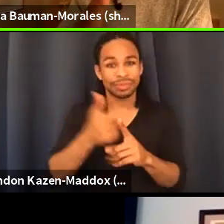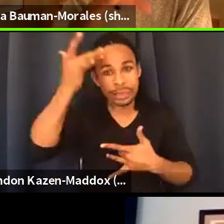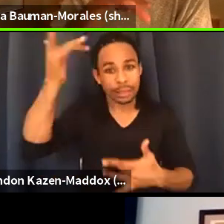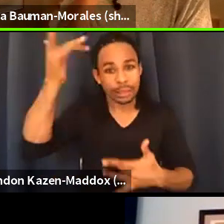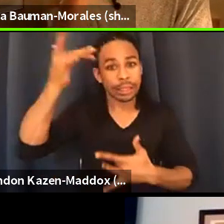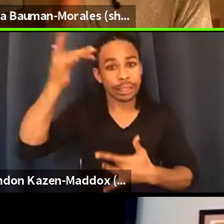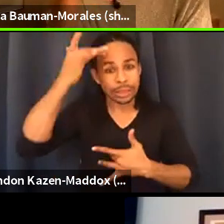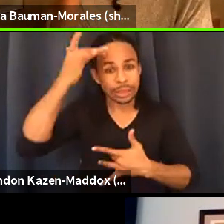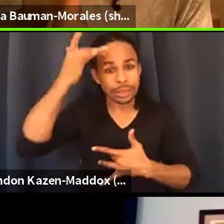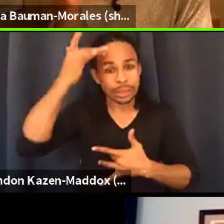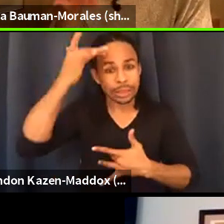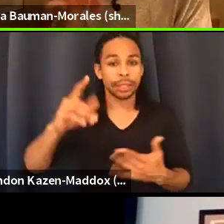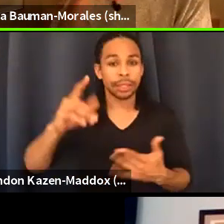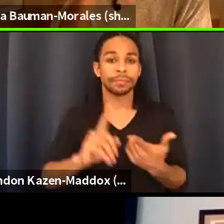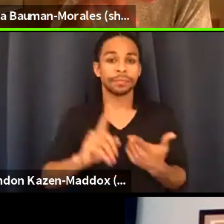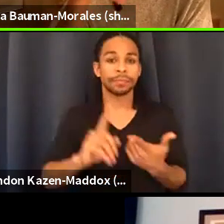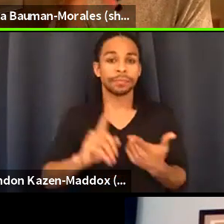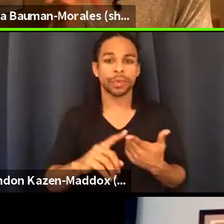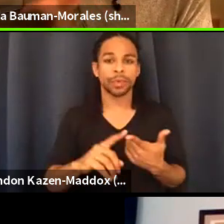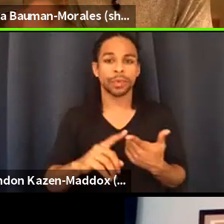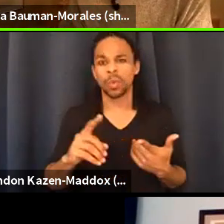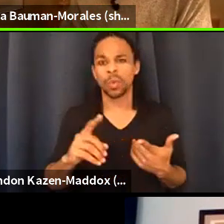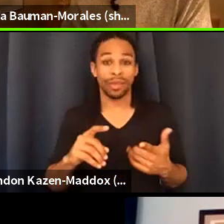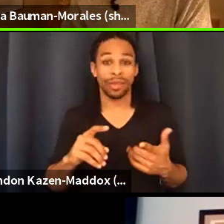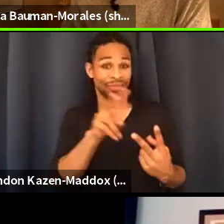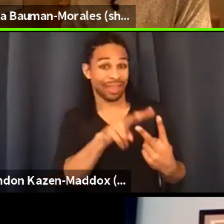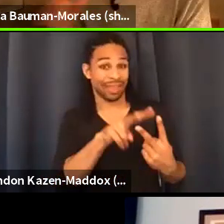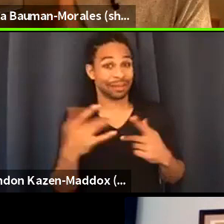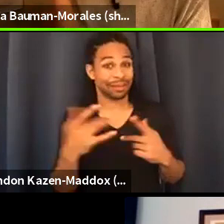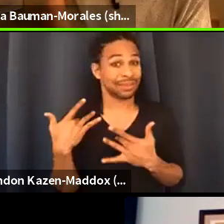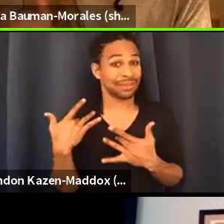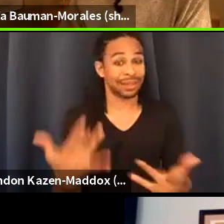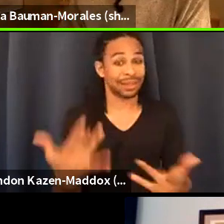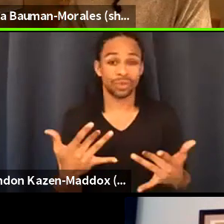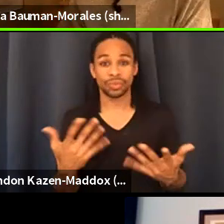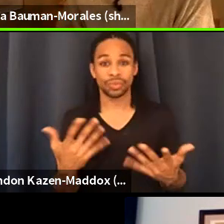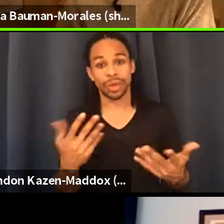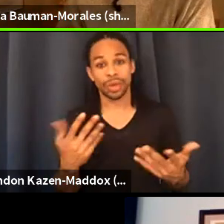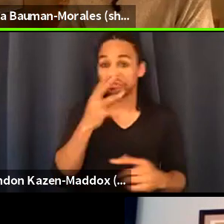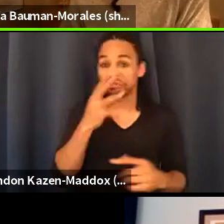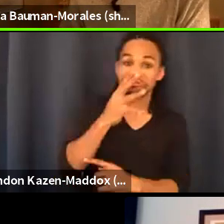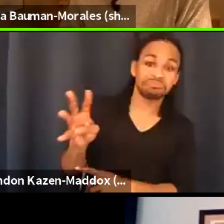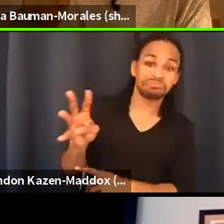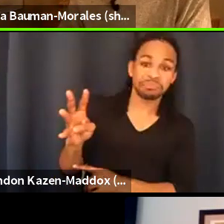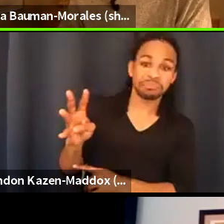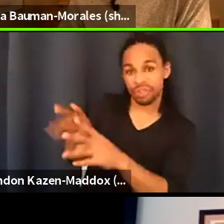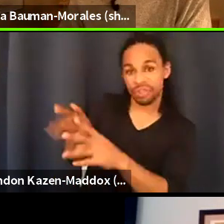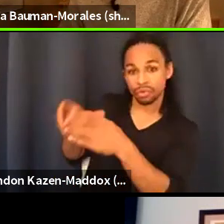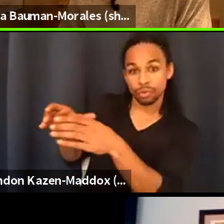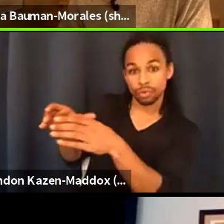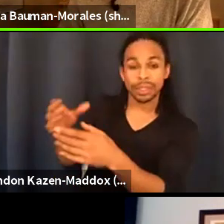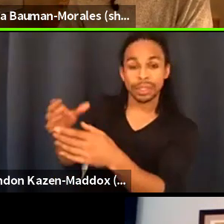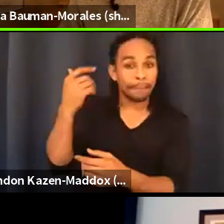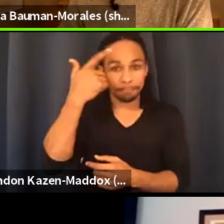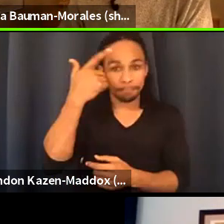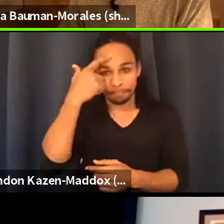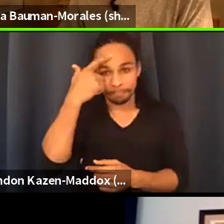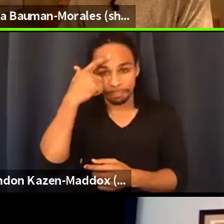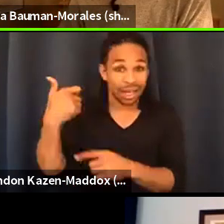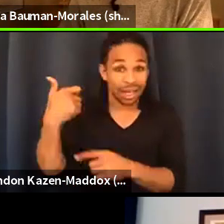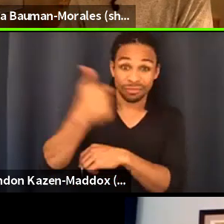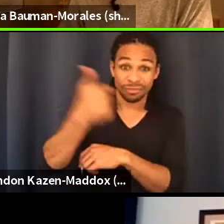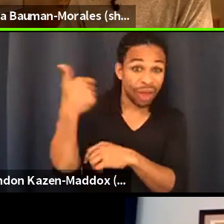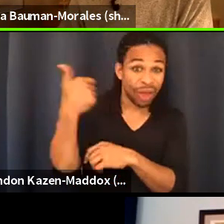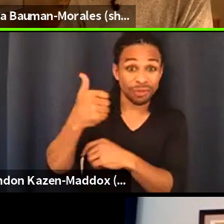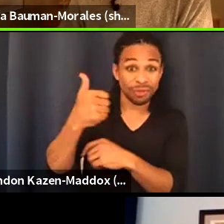of much of the sort of travel-based contracting processes even before COVID-19, or